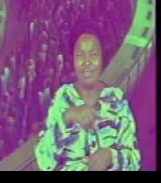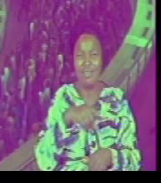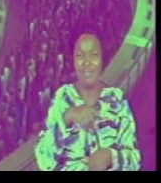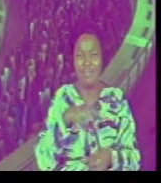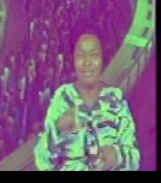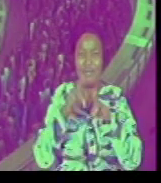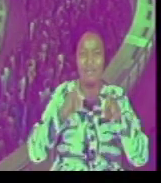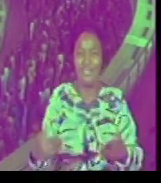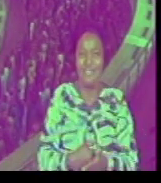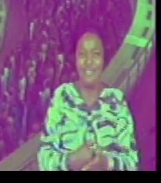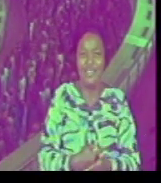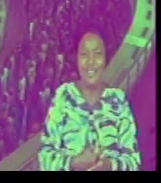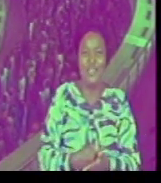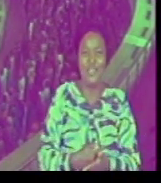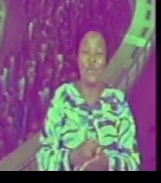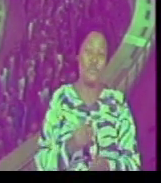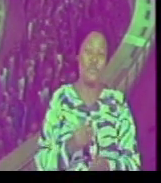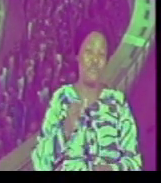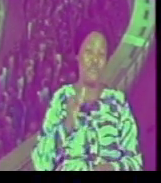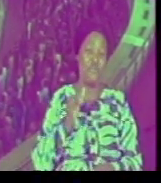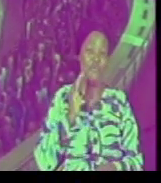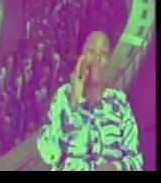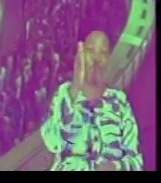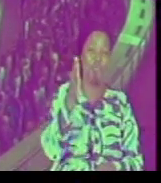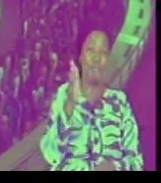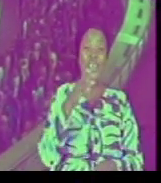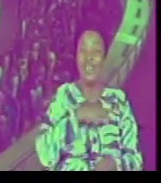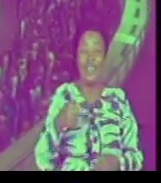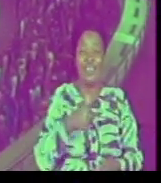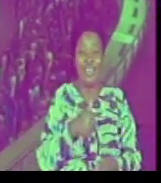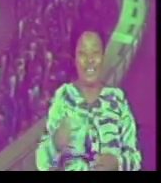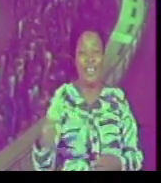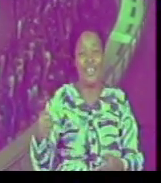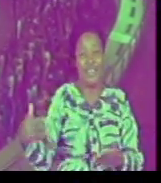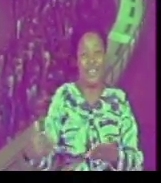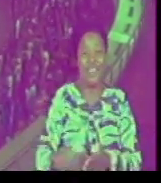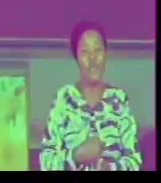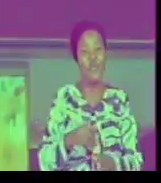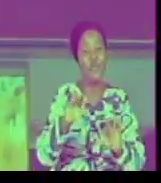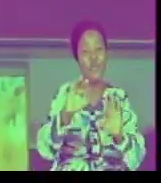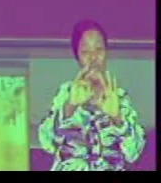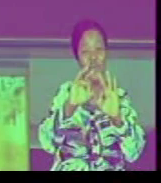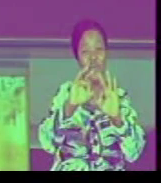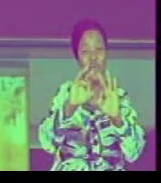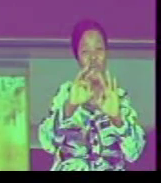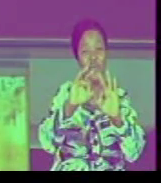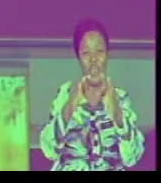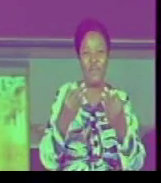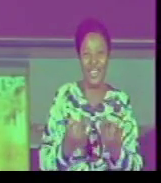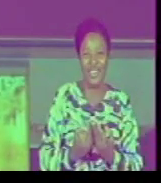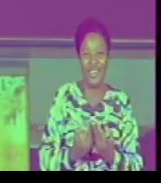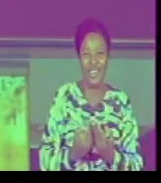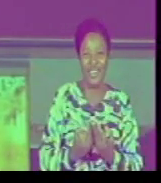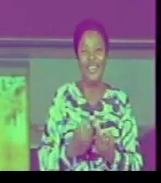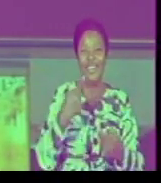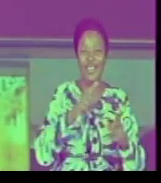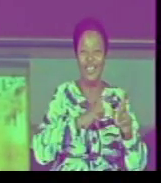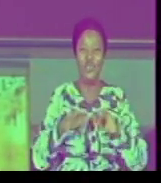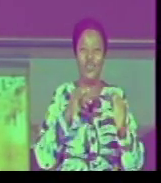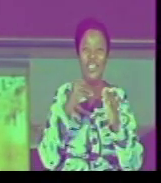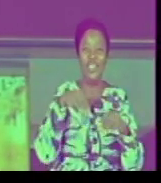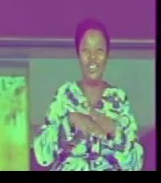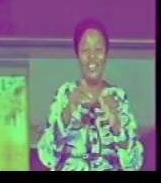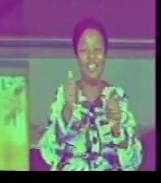new future. Amen. A new family. The Lord do it in every life